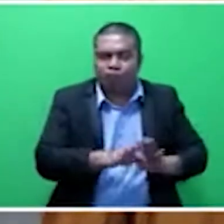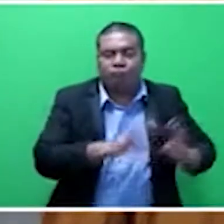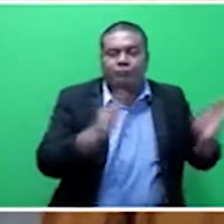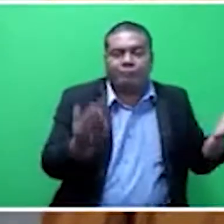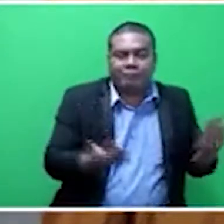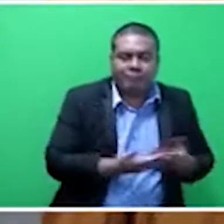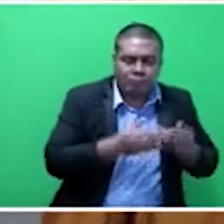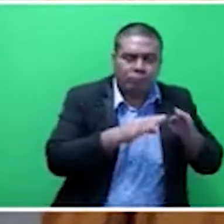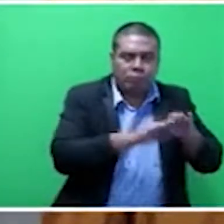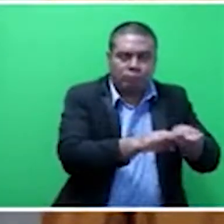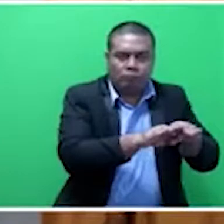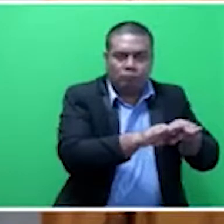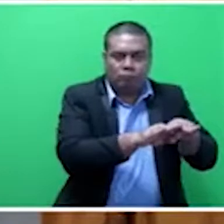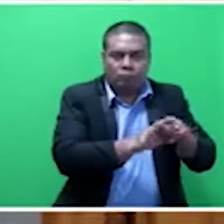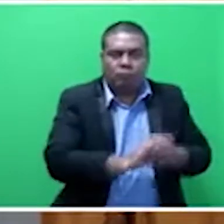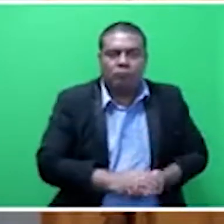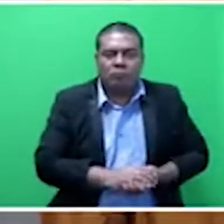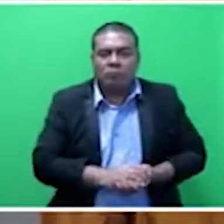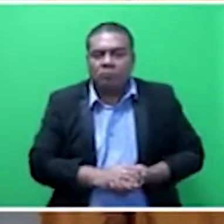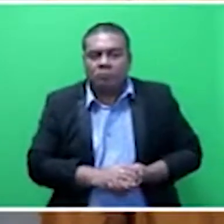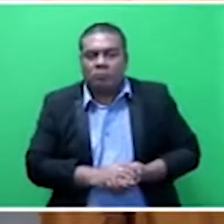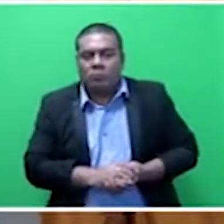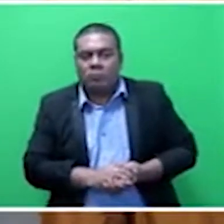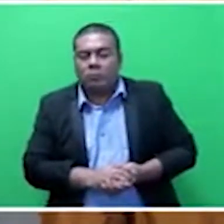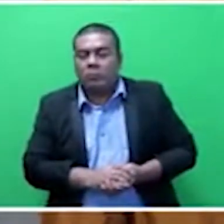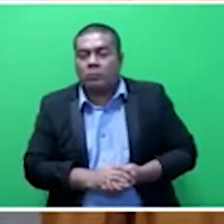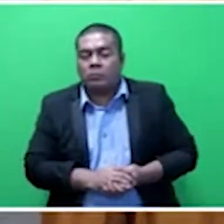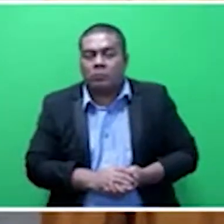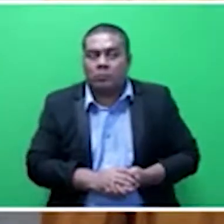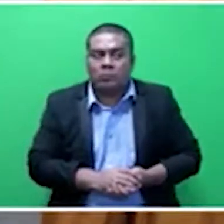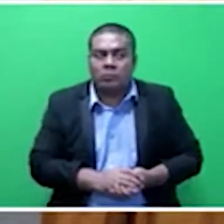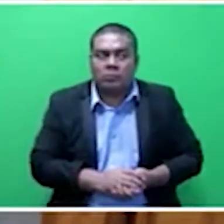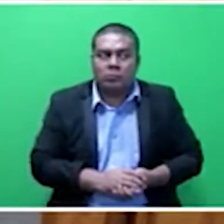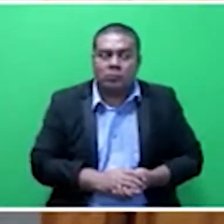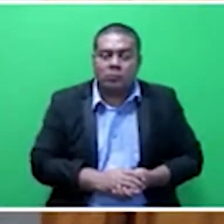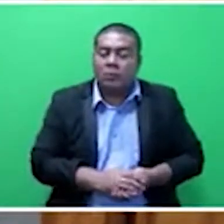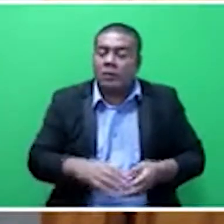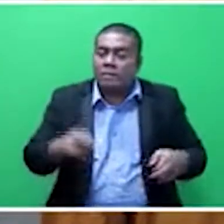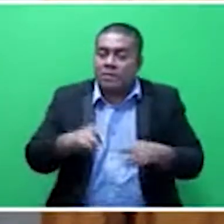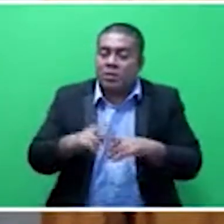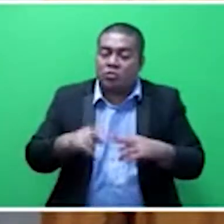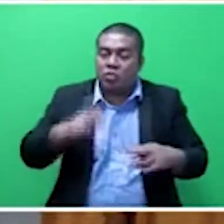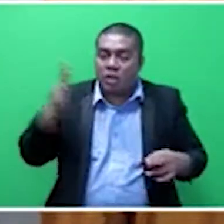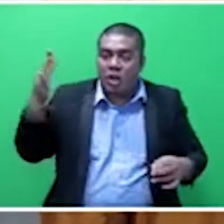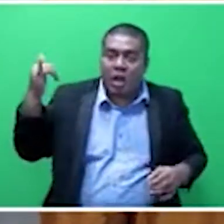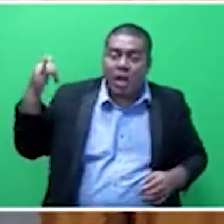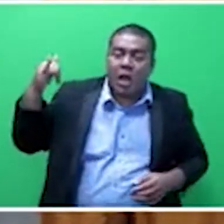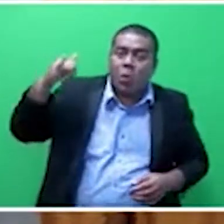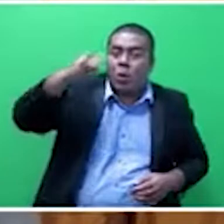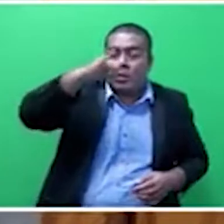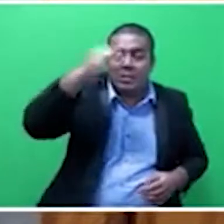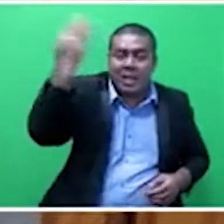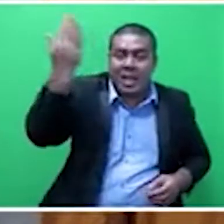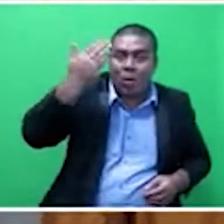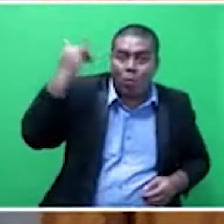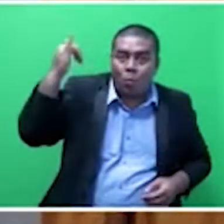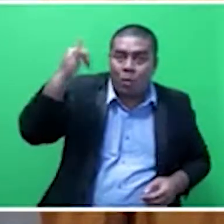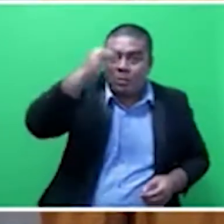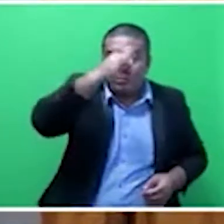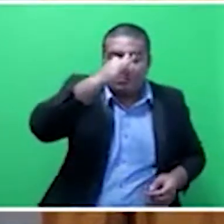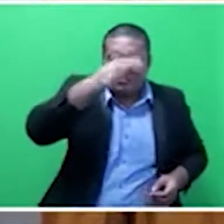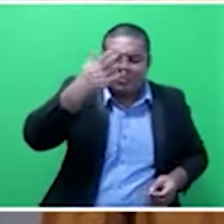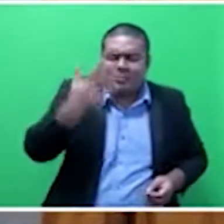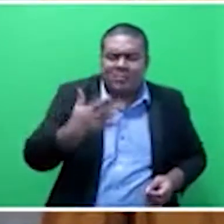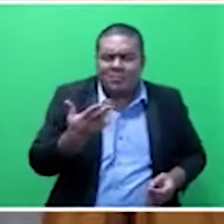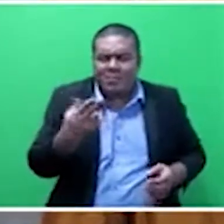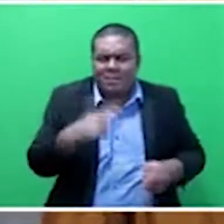Mr. Speaker, sir, the opposition has been denouncing our own airline, Fiji Airways, during the pandemic when FijiFirst government was trying its